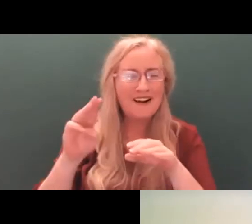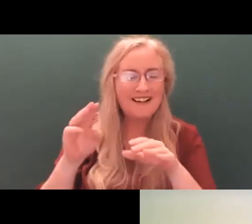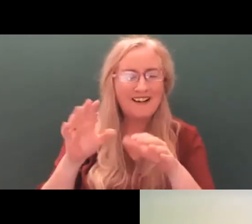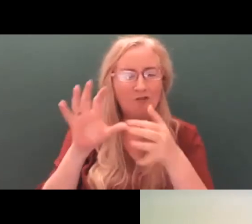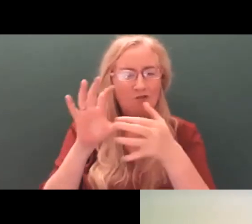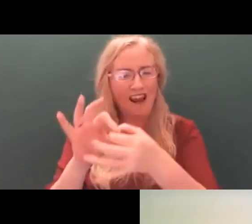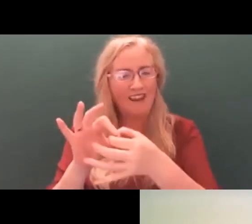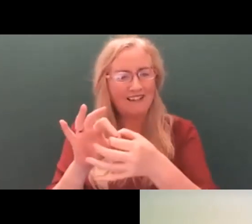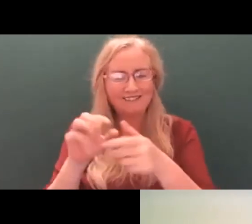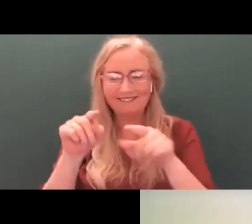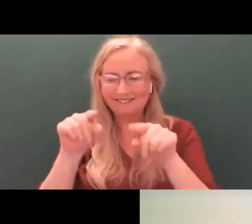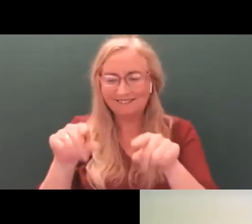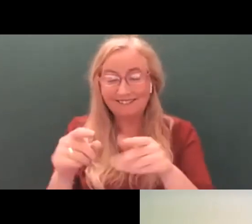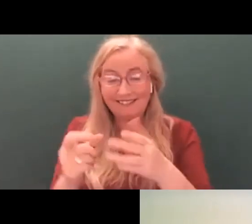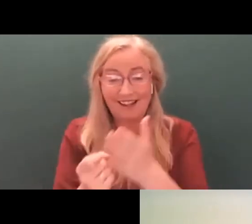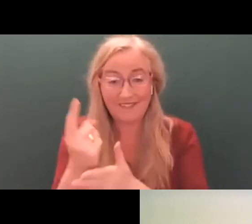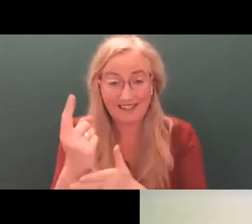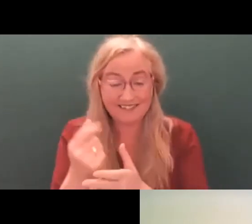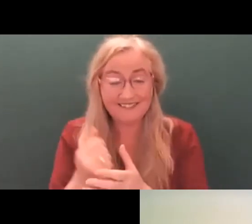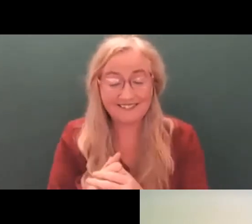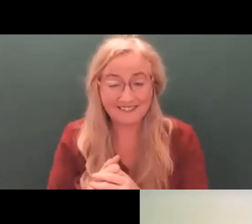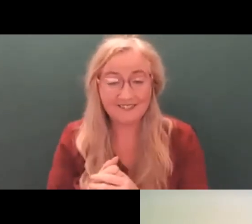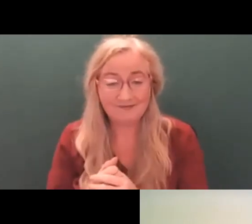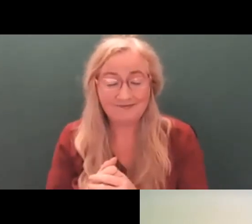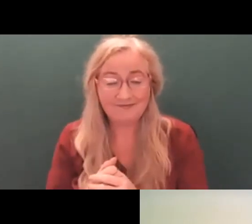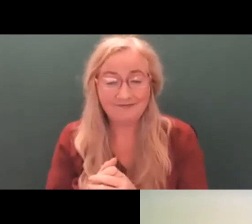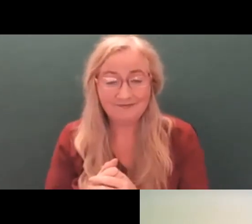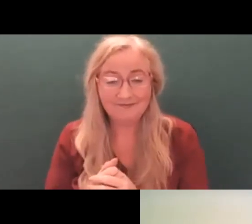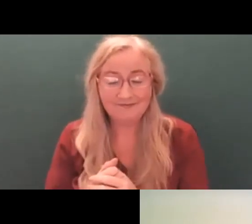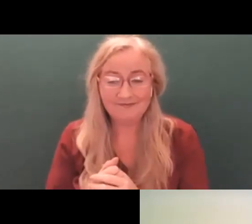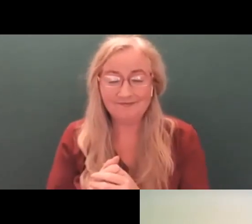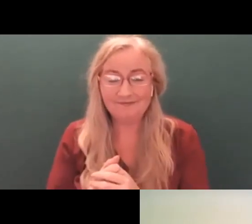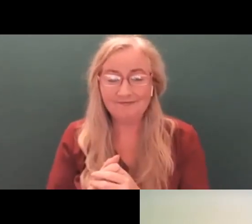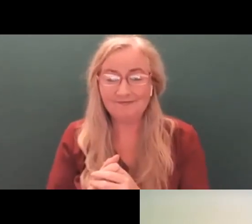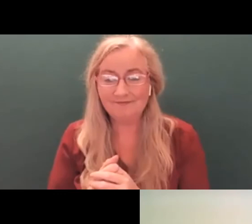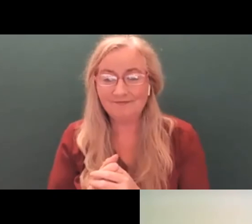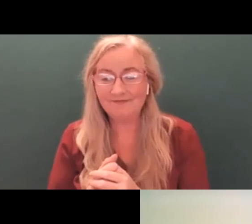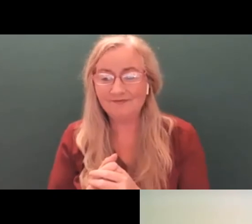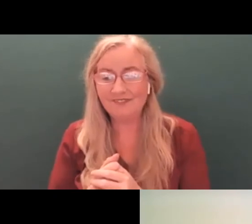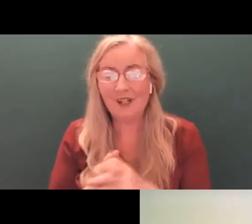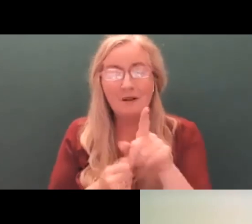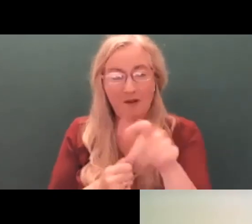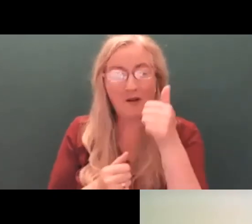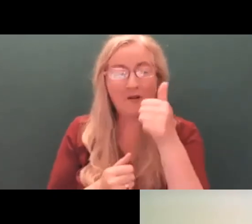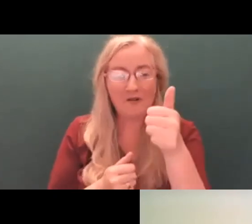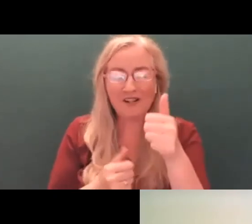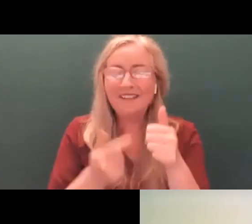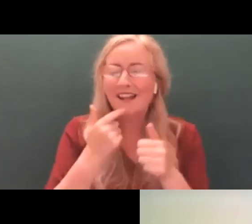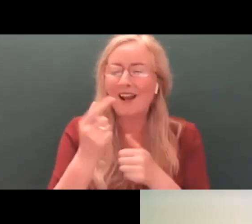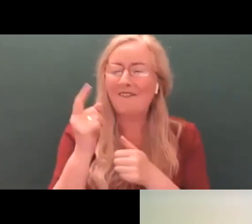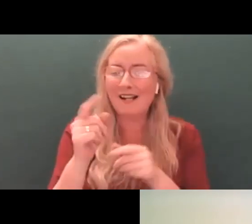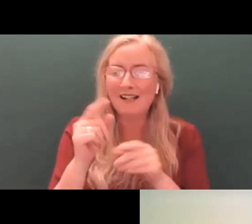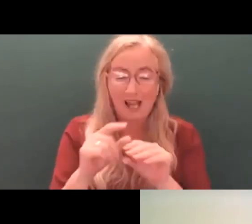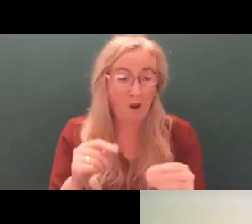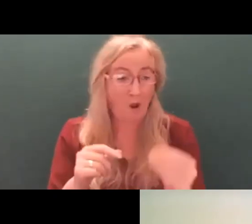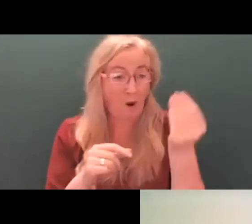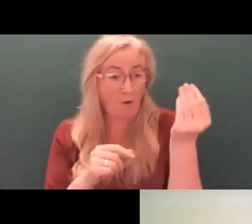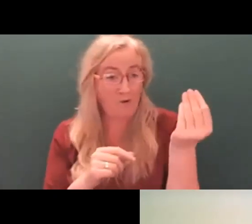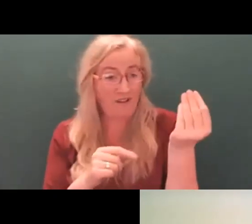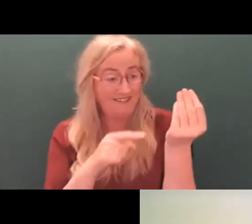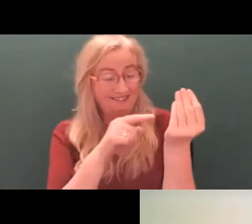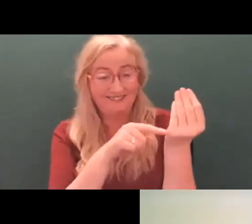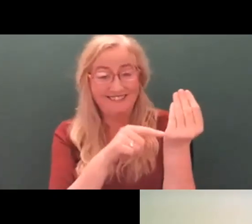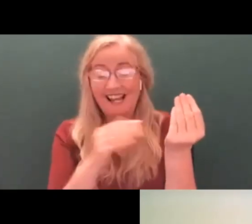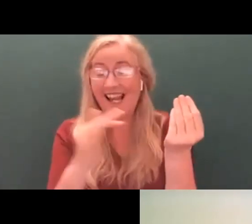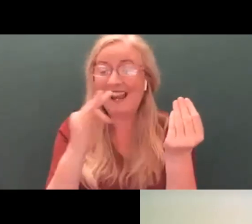to the event. I think that's really interesting advice, that idea of holding something up. Even if we